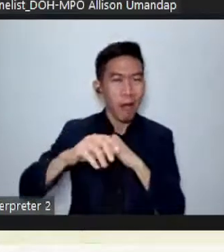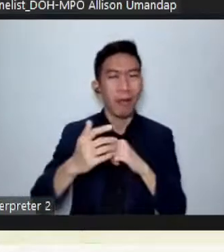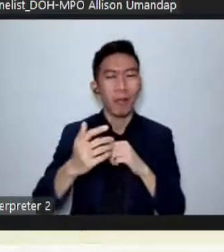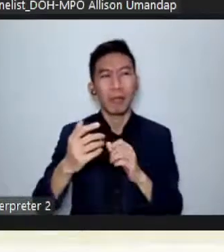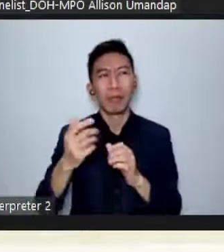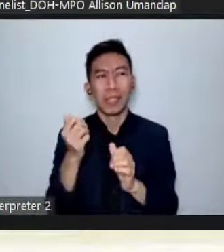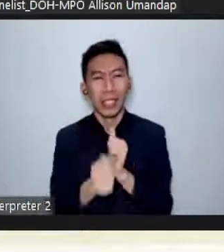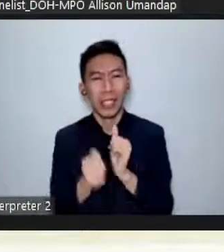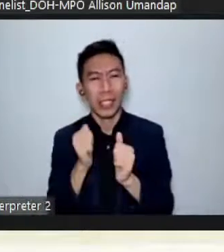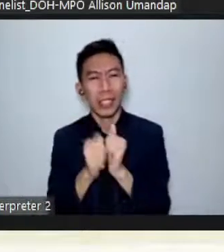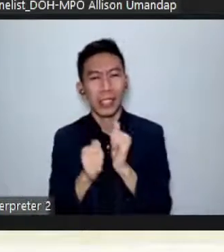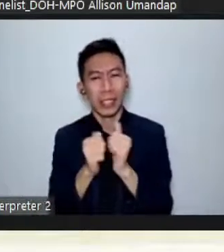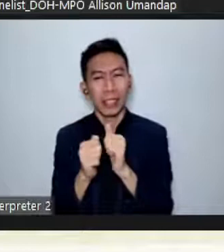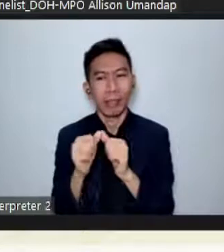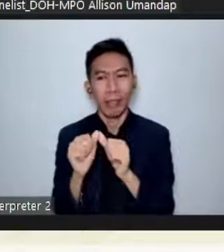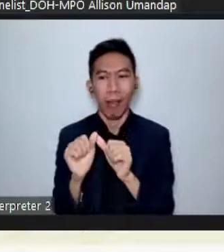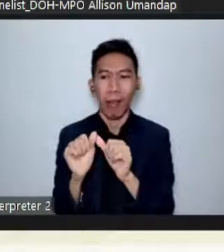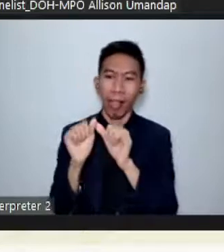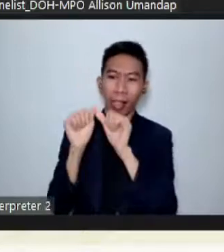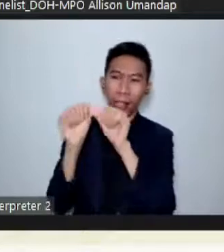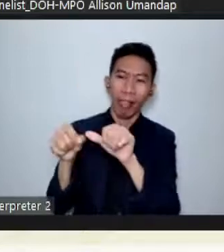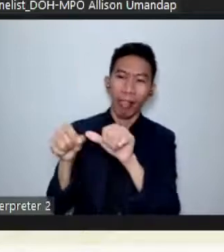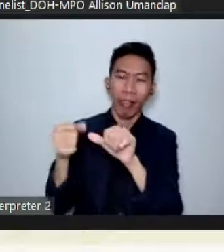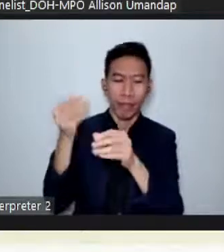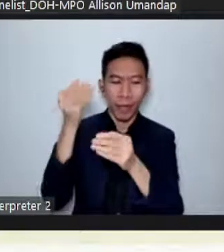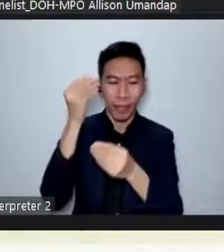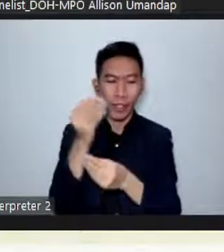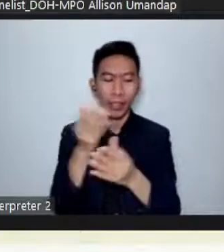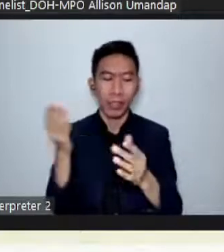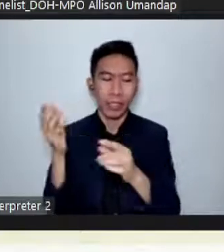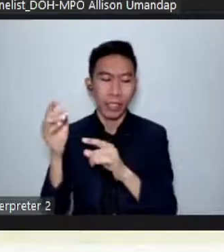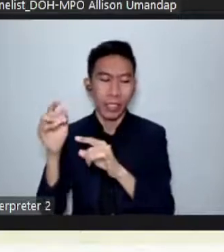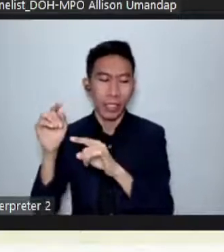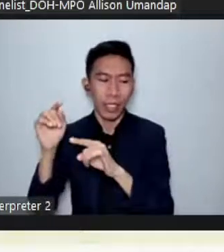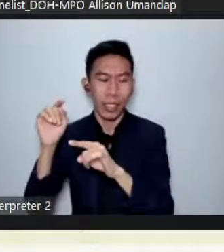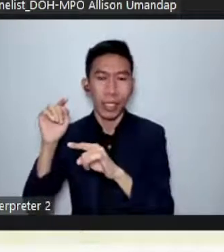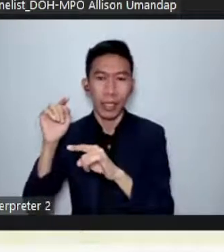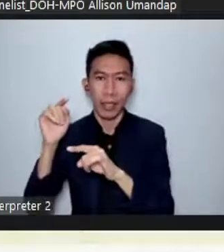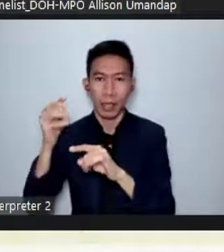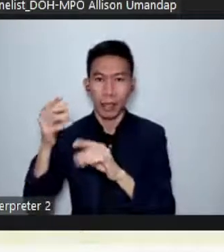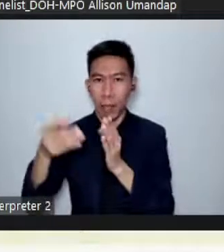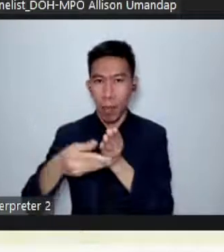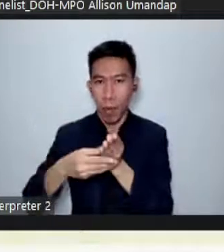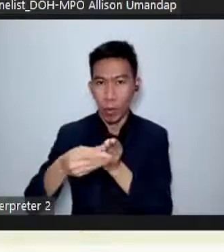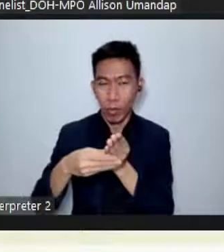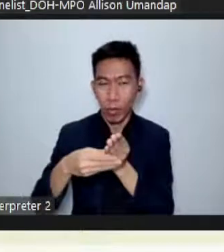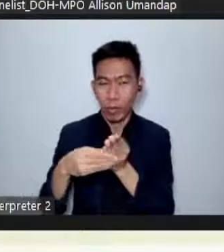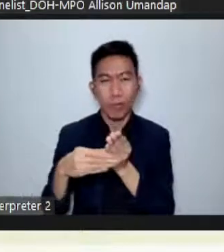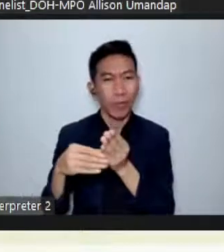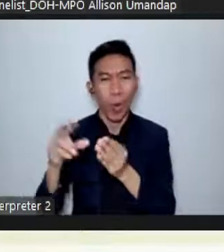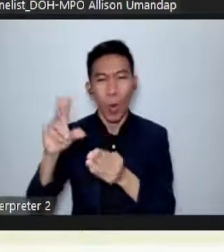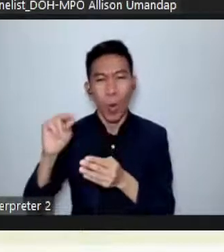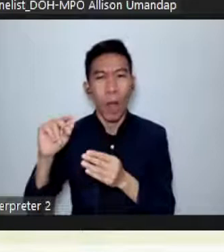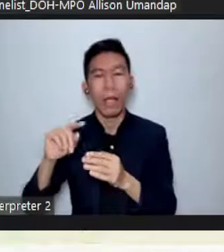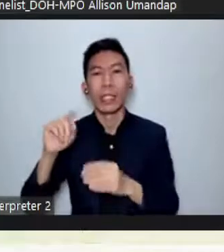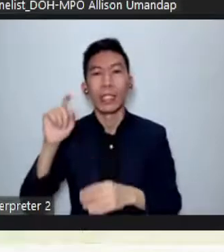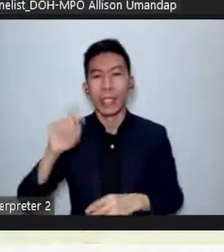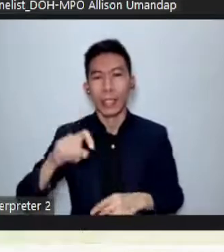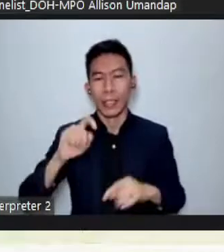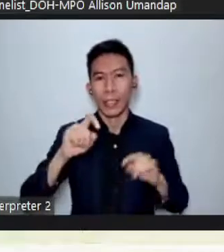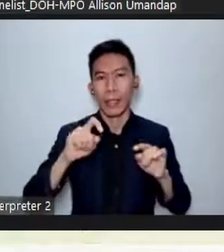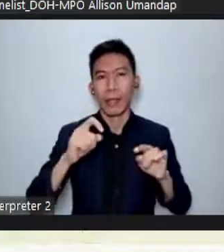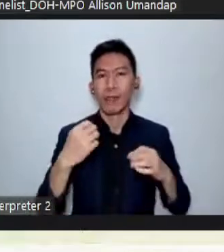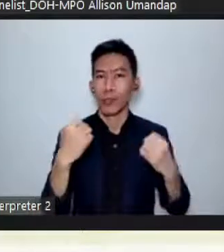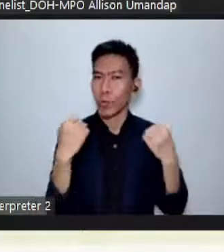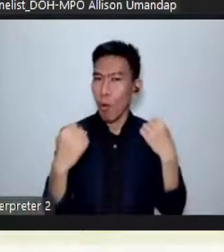which is to put out information and brochures, etc. But actually to put in solid infrastructure